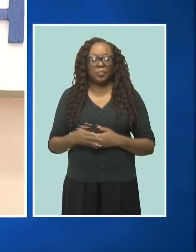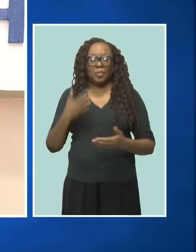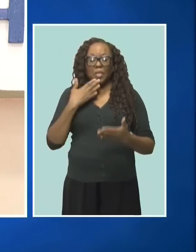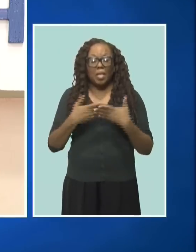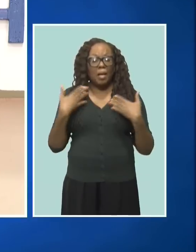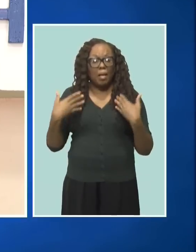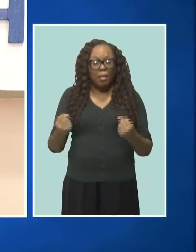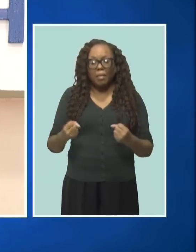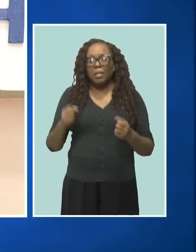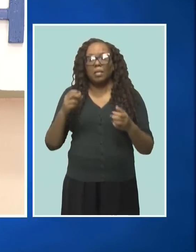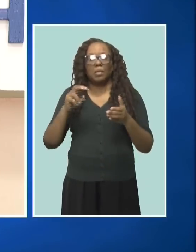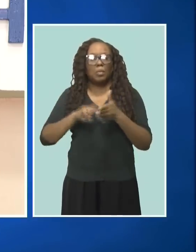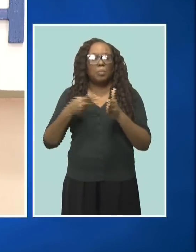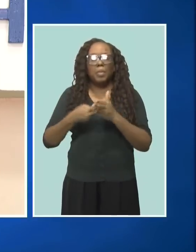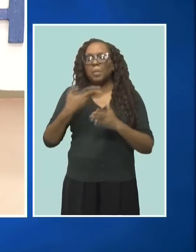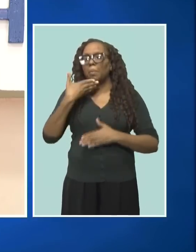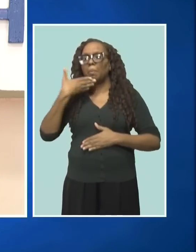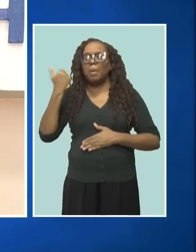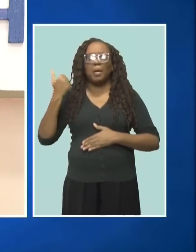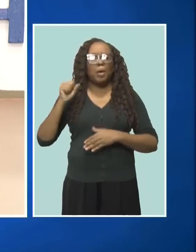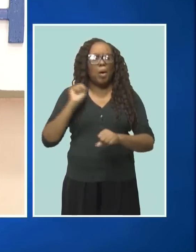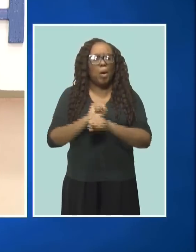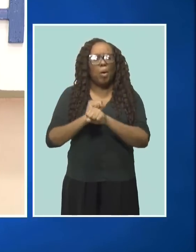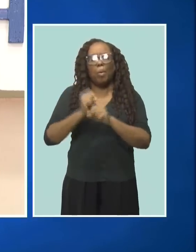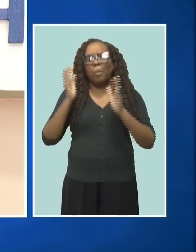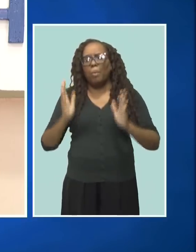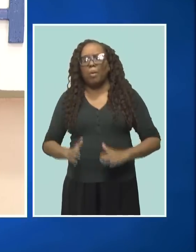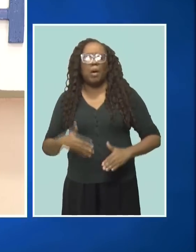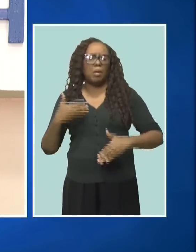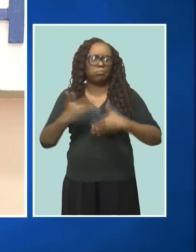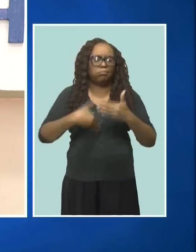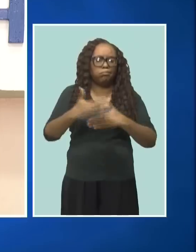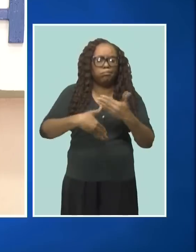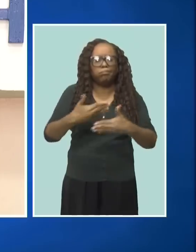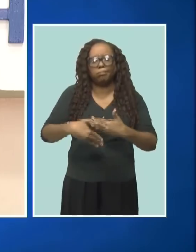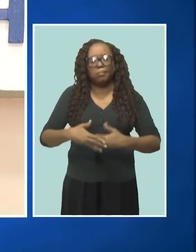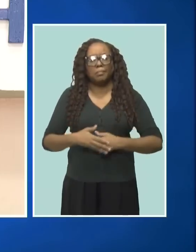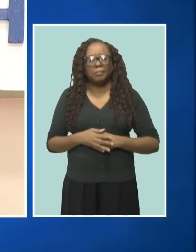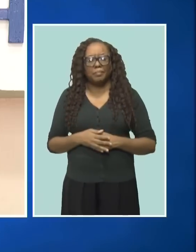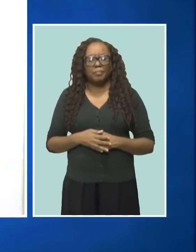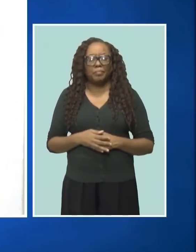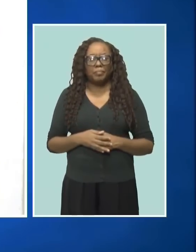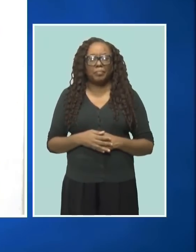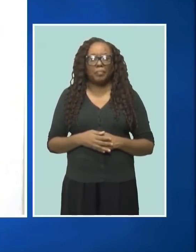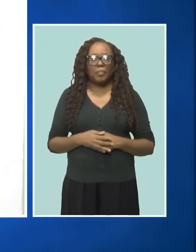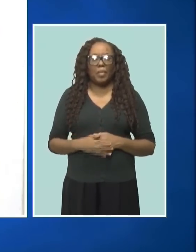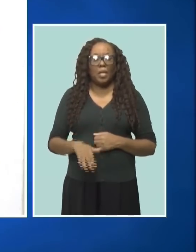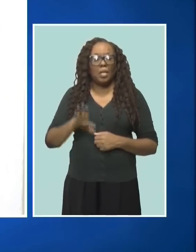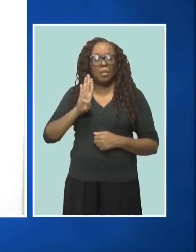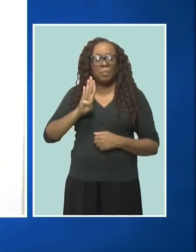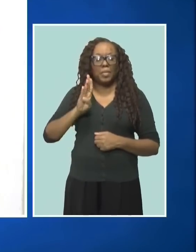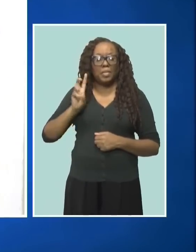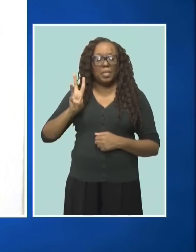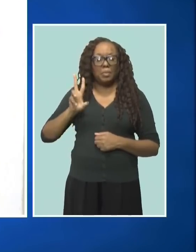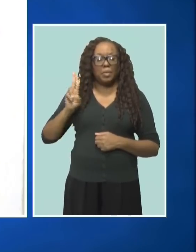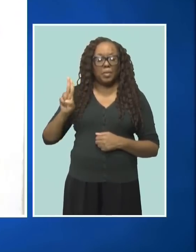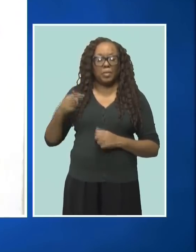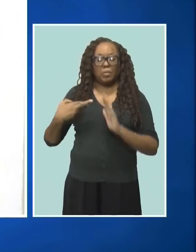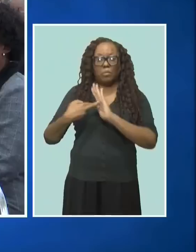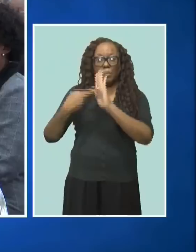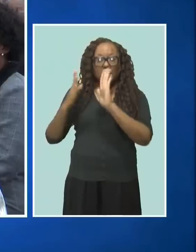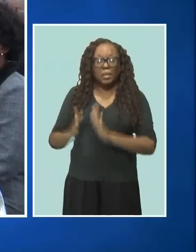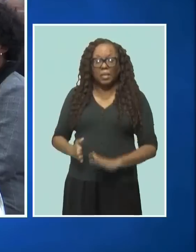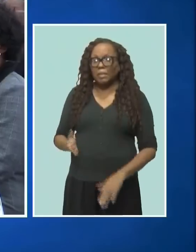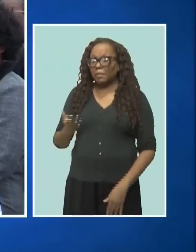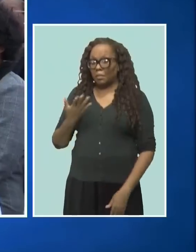more productive, and more fulfilled workers in our workspaces. BWU General Secretary Tony Moore, meanwhile,